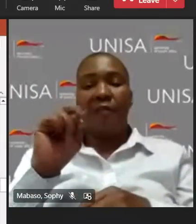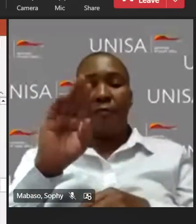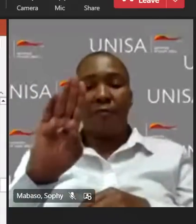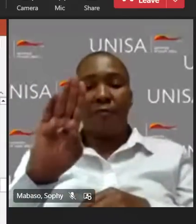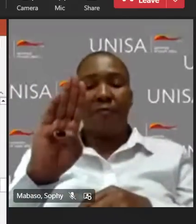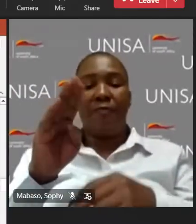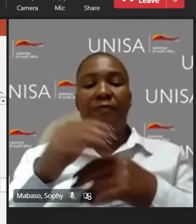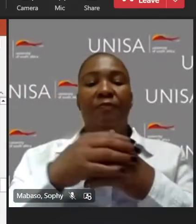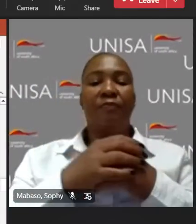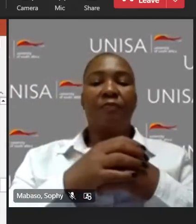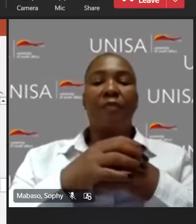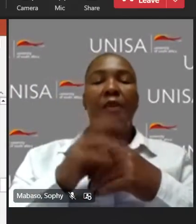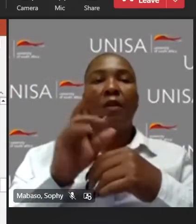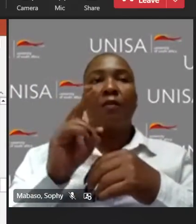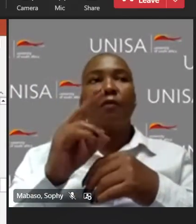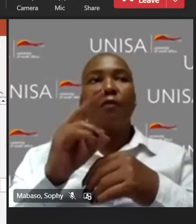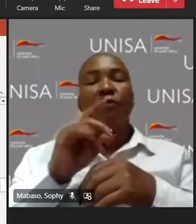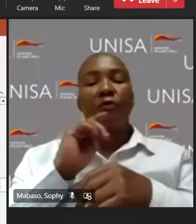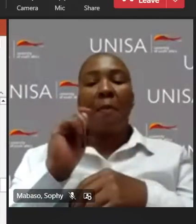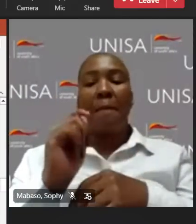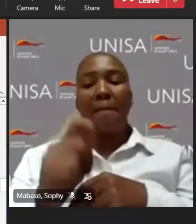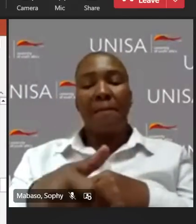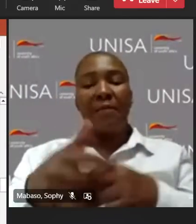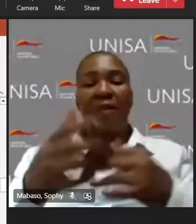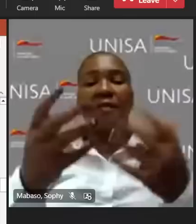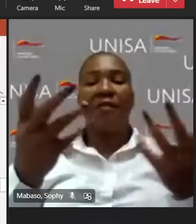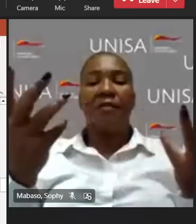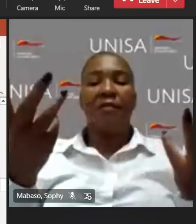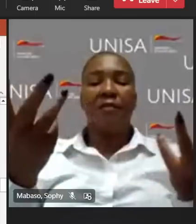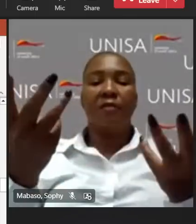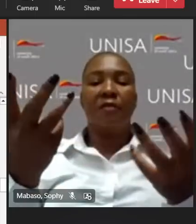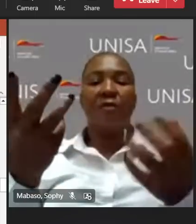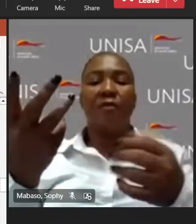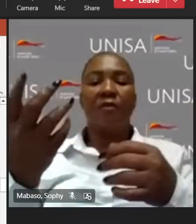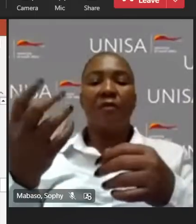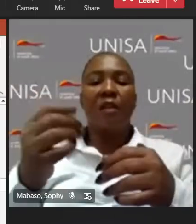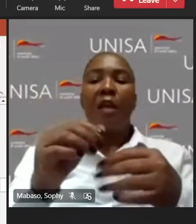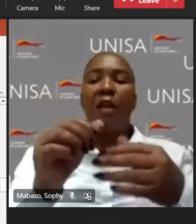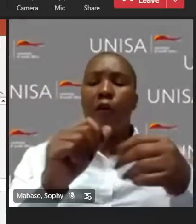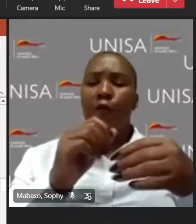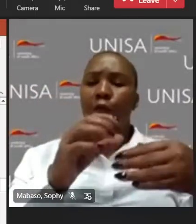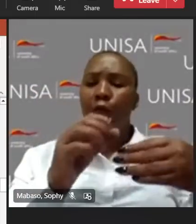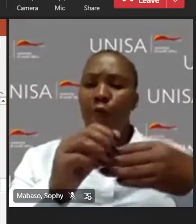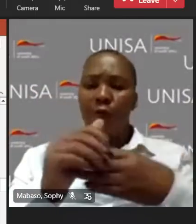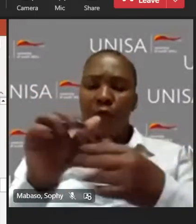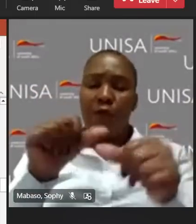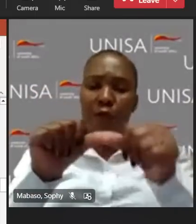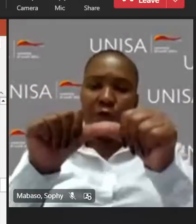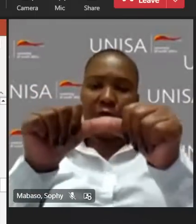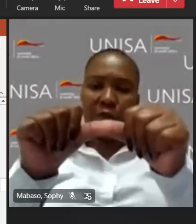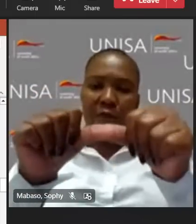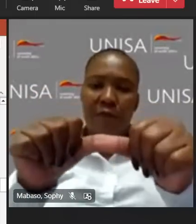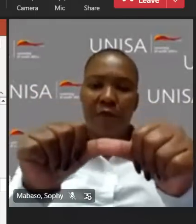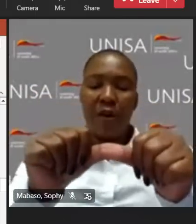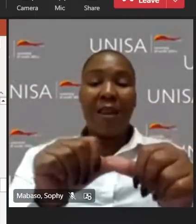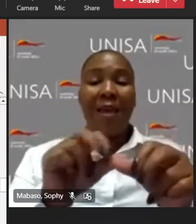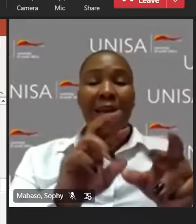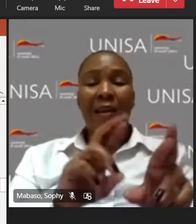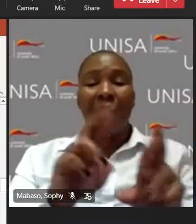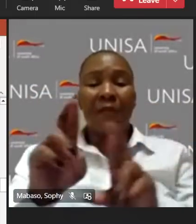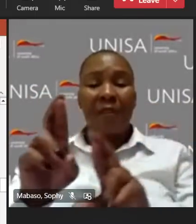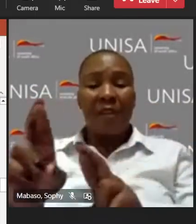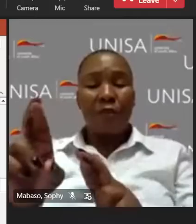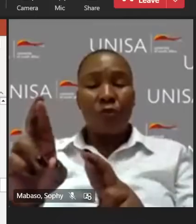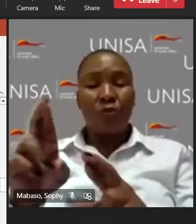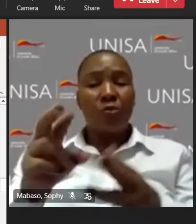So you can also pay your fees there and follow the prompts. Very important, the reference must always be correct. Make